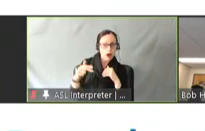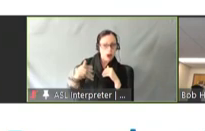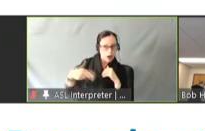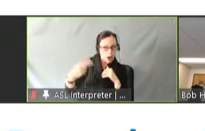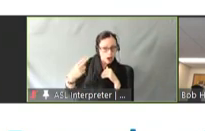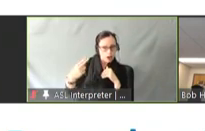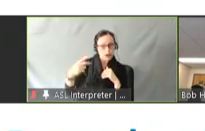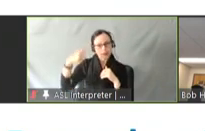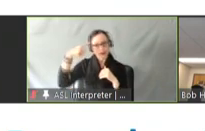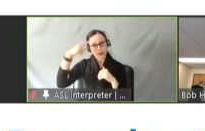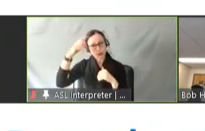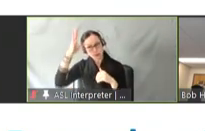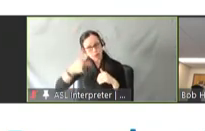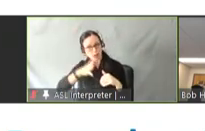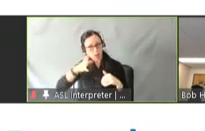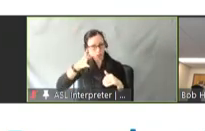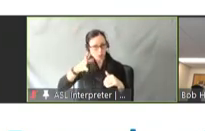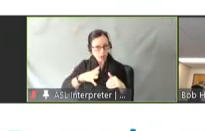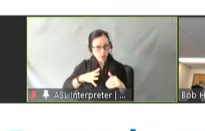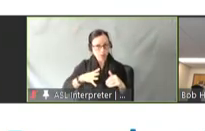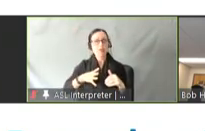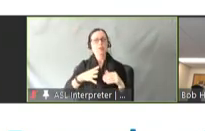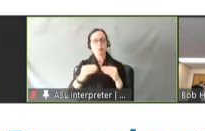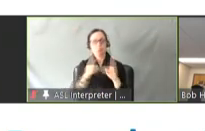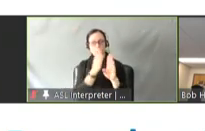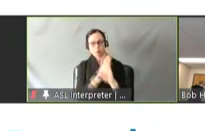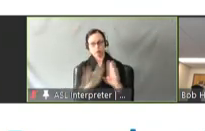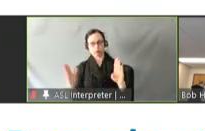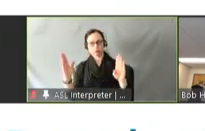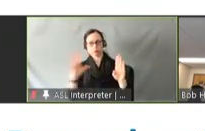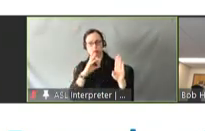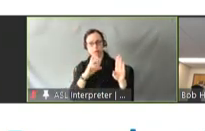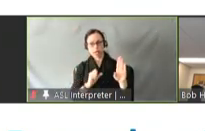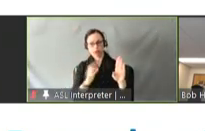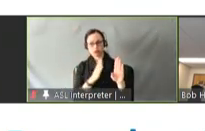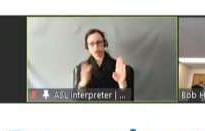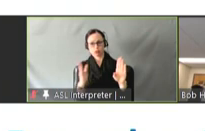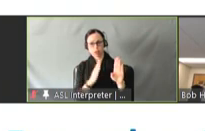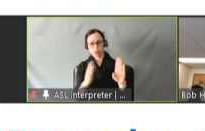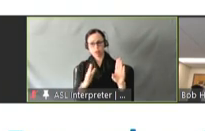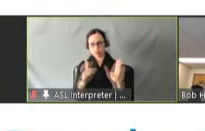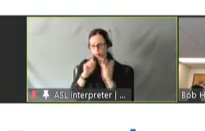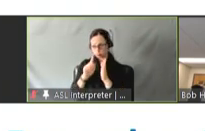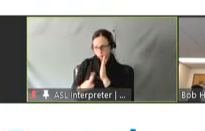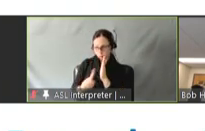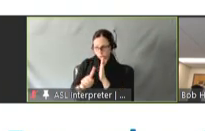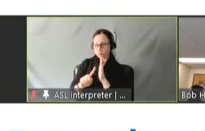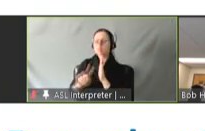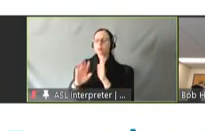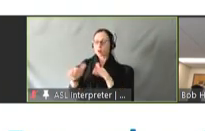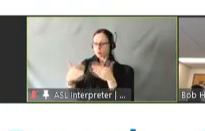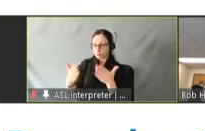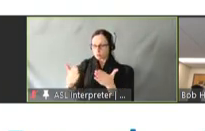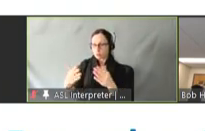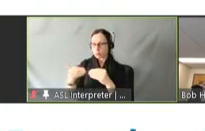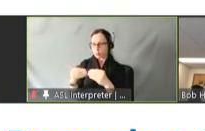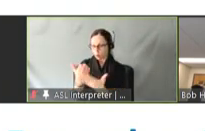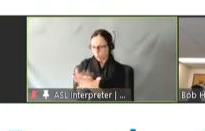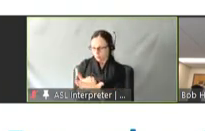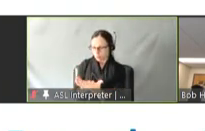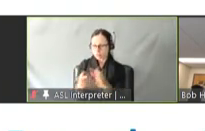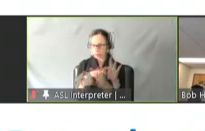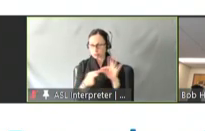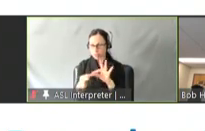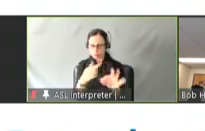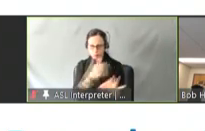as in women and across a wider age range. Follow-up investigations provided more evidence for a relationship between the